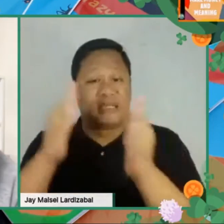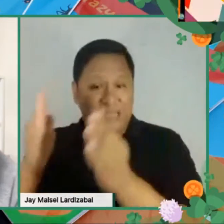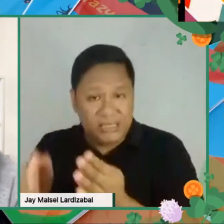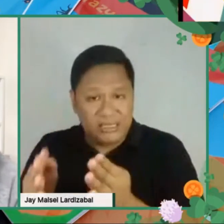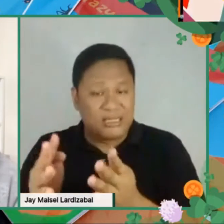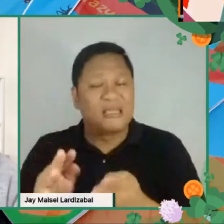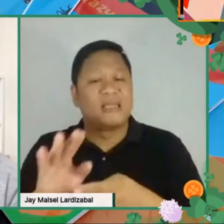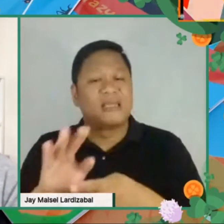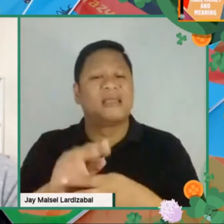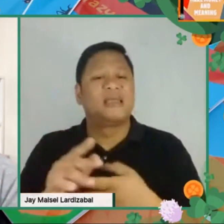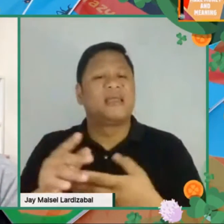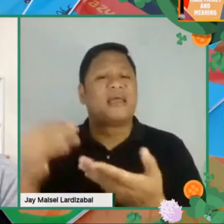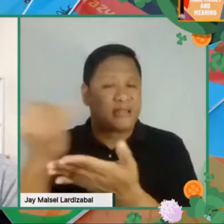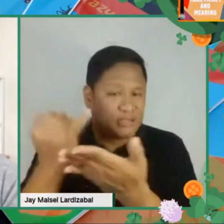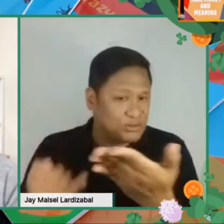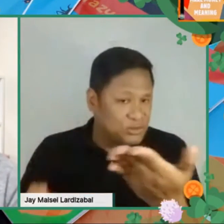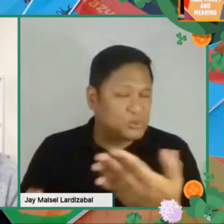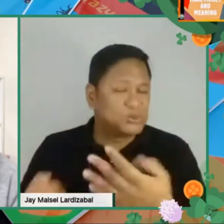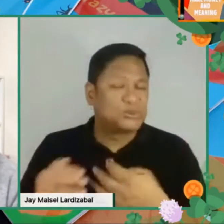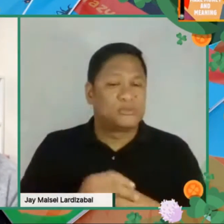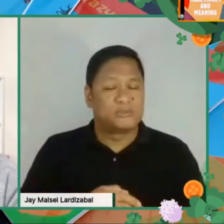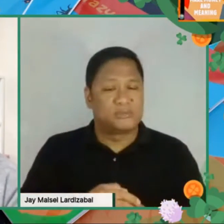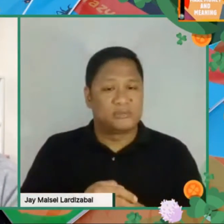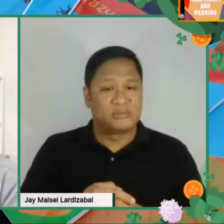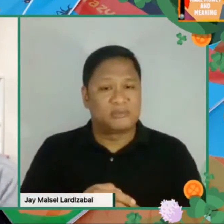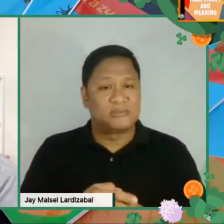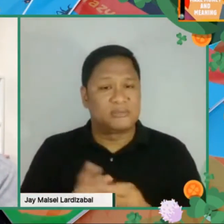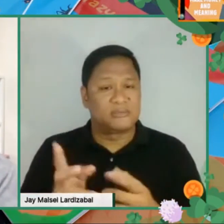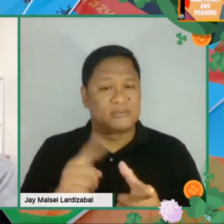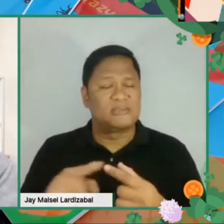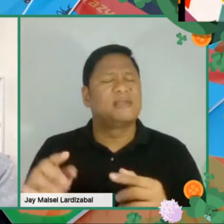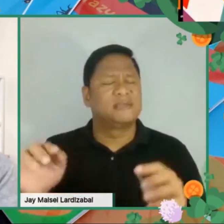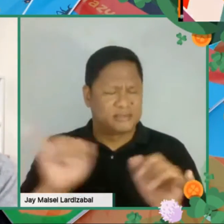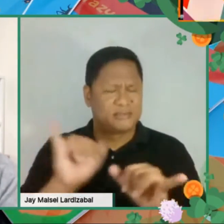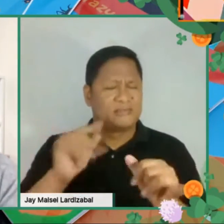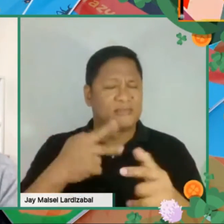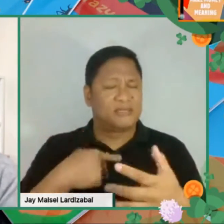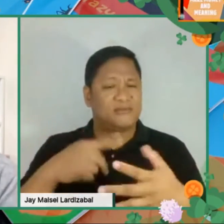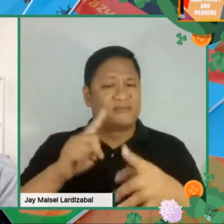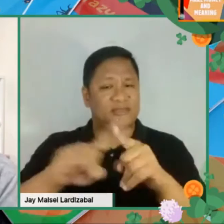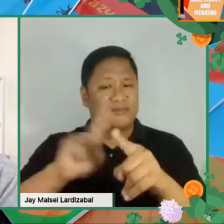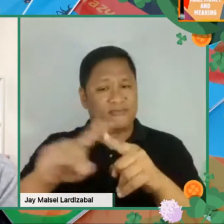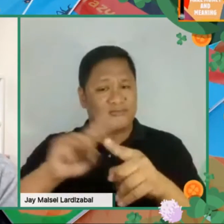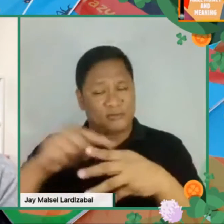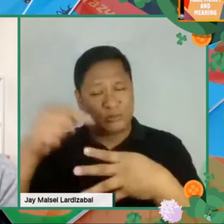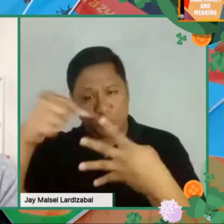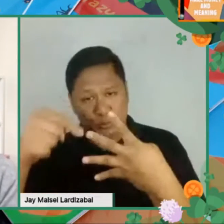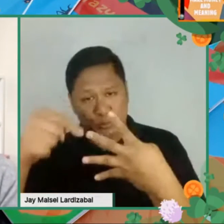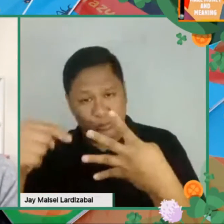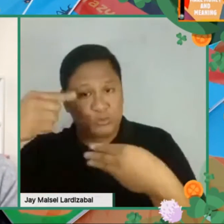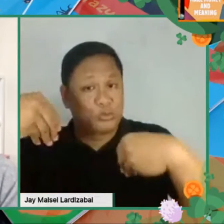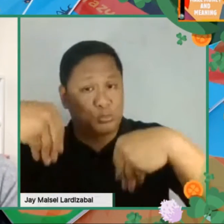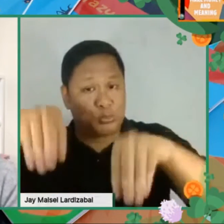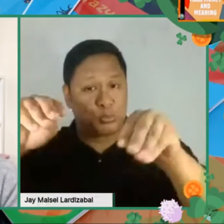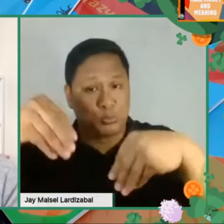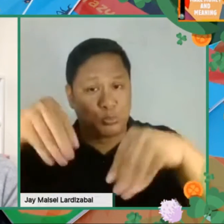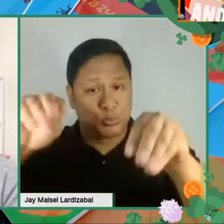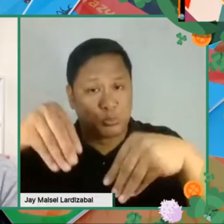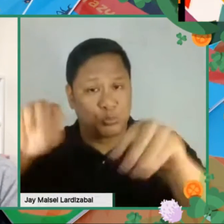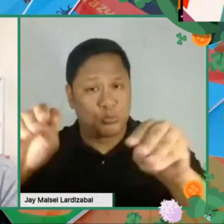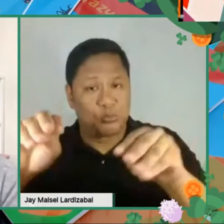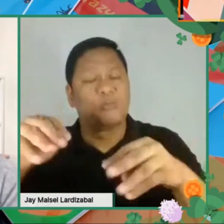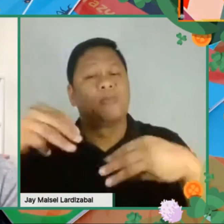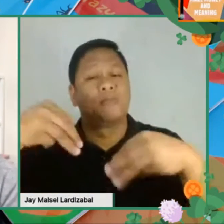the illustrations. And then iba pa rin yung aspect ng marketing. And doing